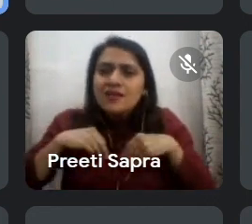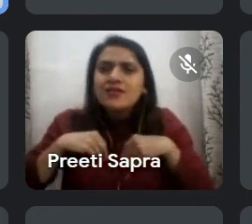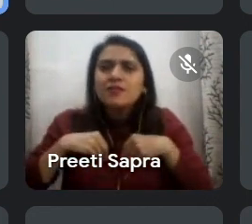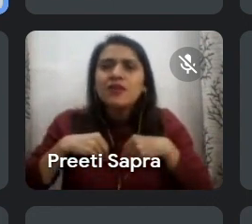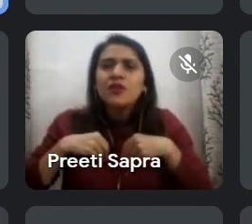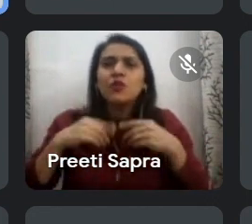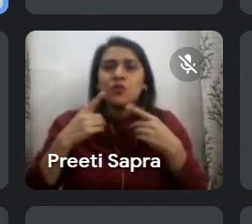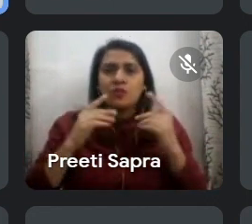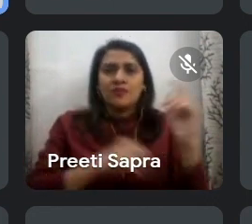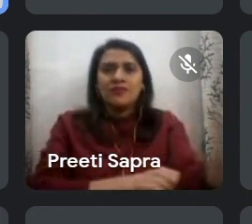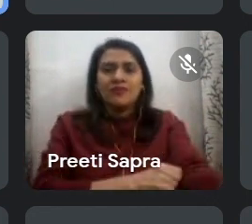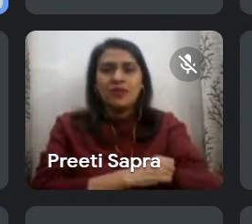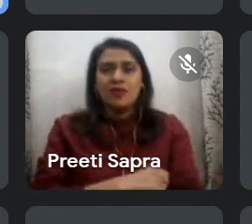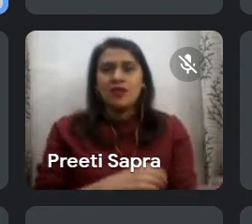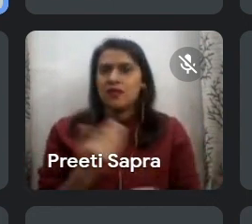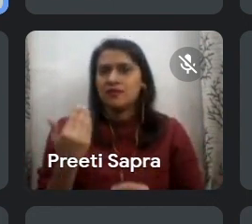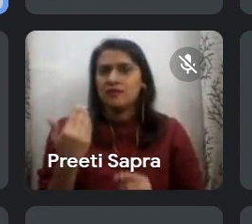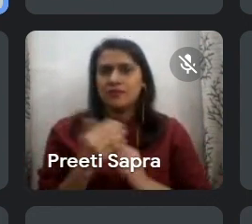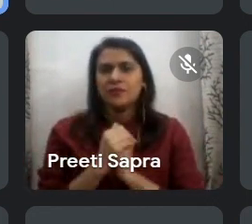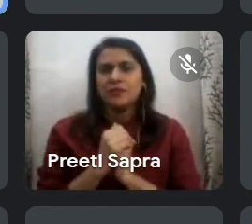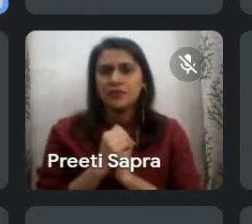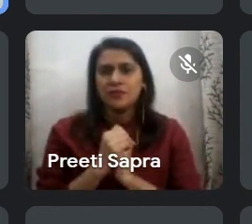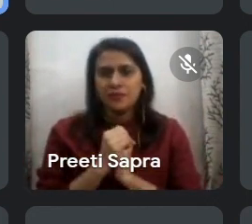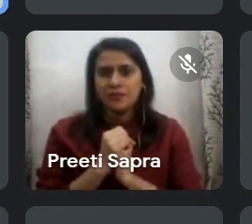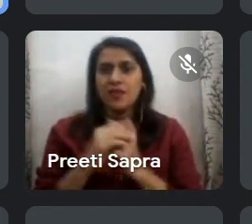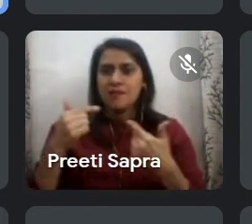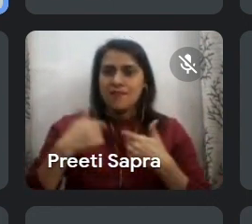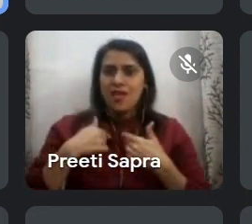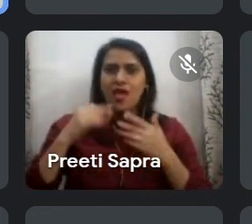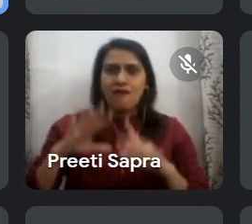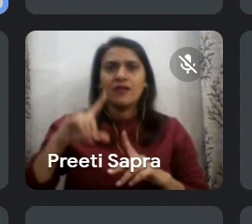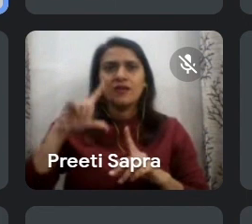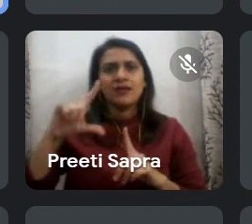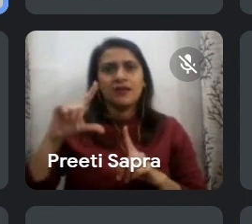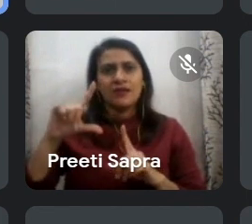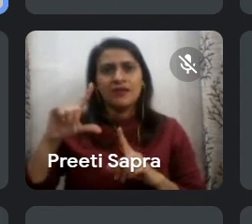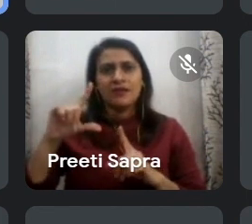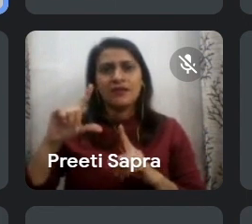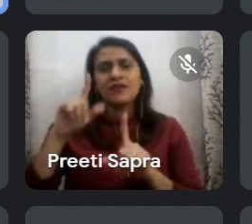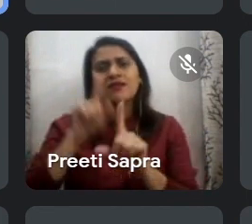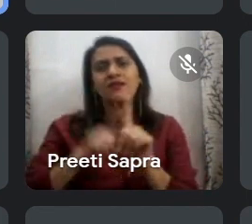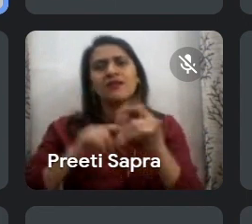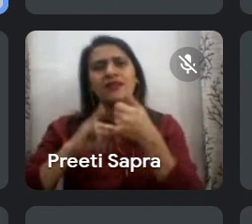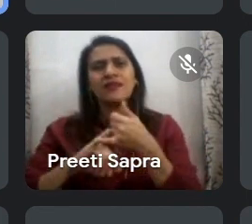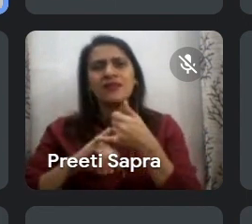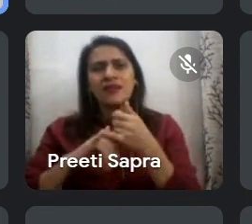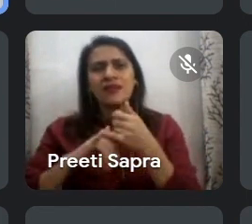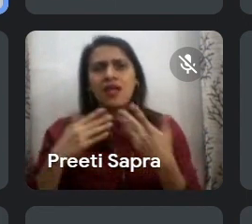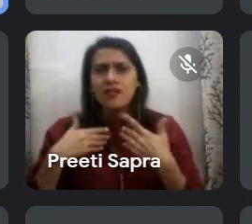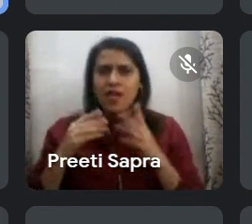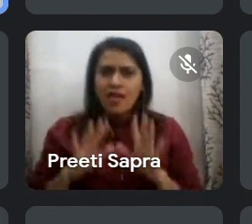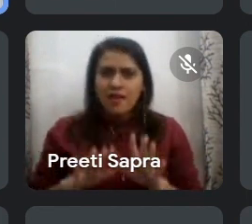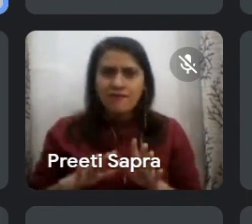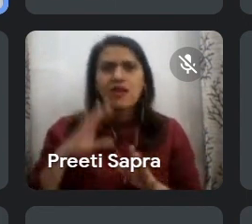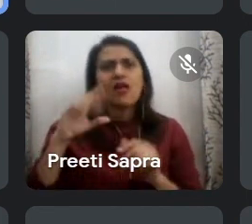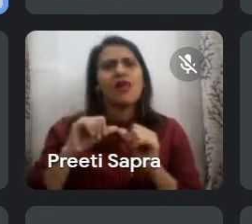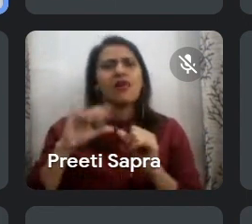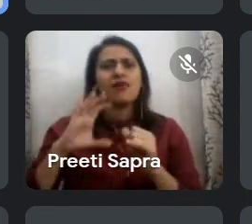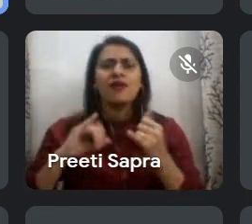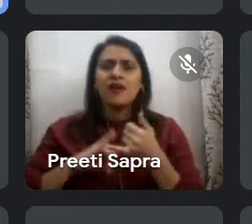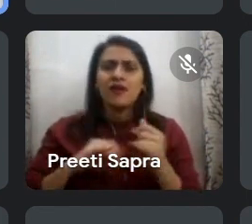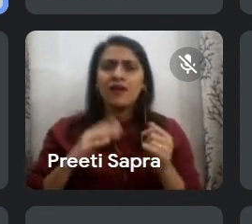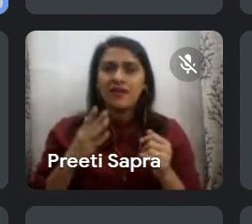last minute, I was discovered to have dyslexia and dyscalculia. Actually, I'm glad that the speaker before me mentioned Tare Zameen,